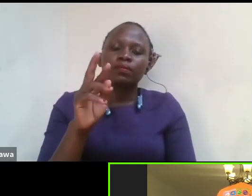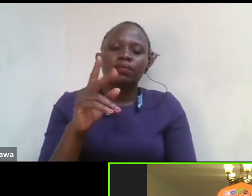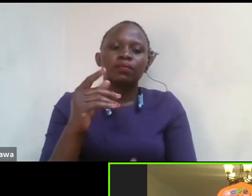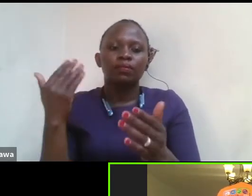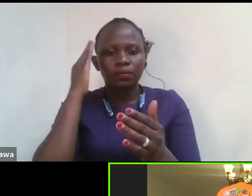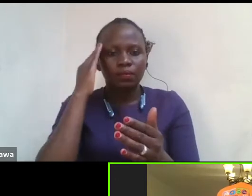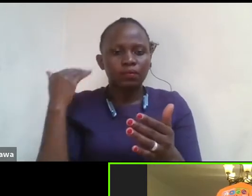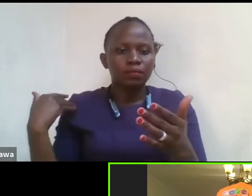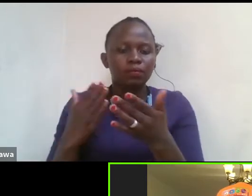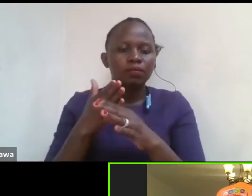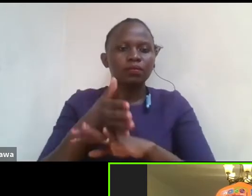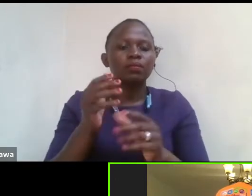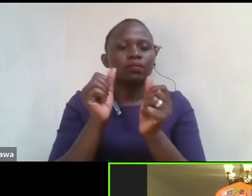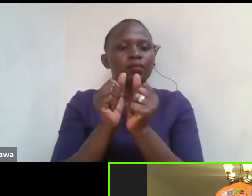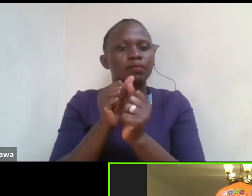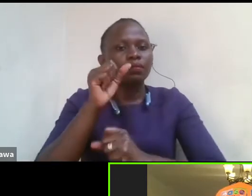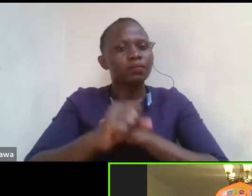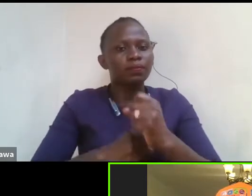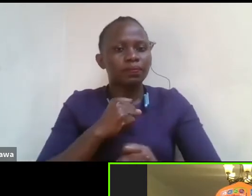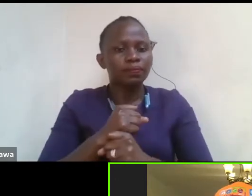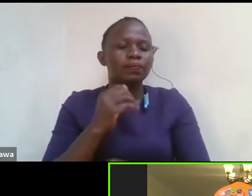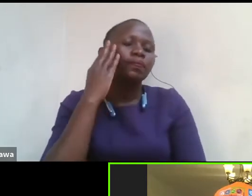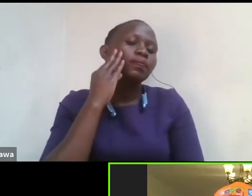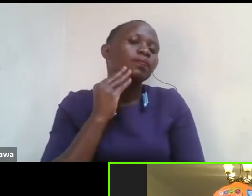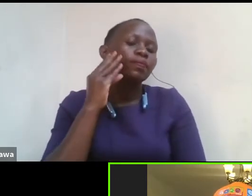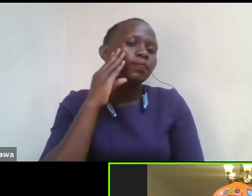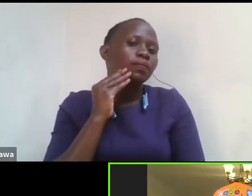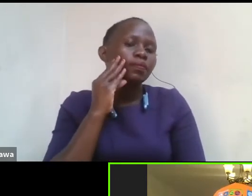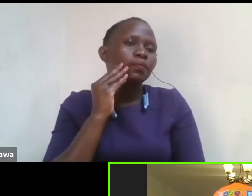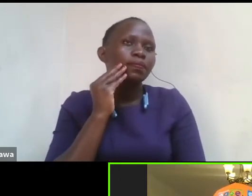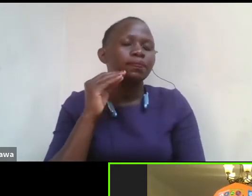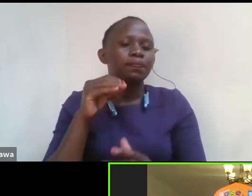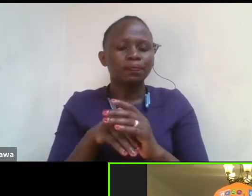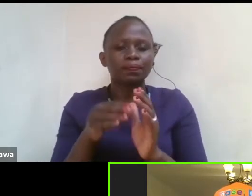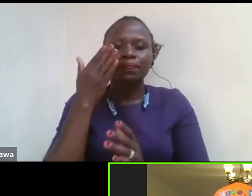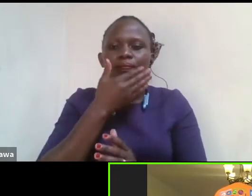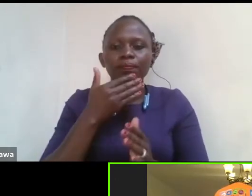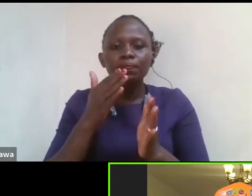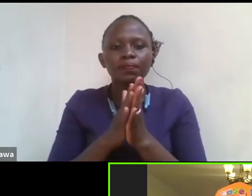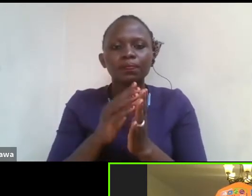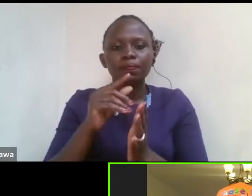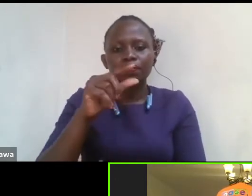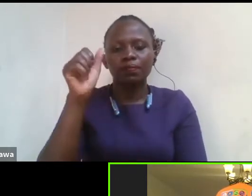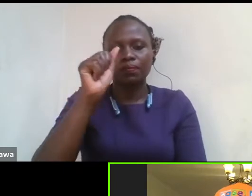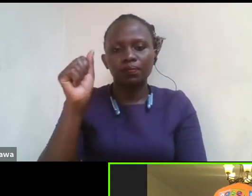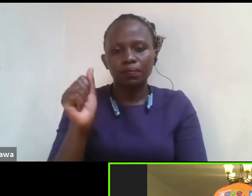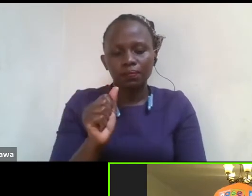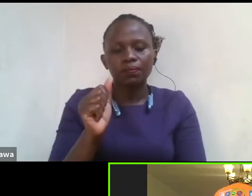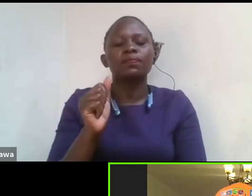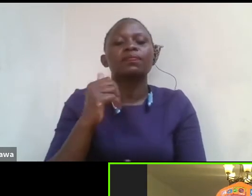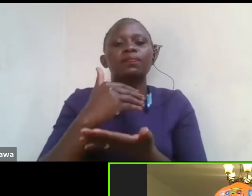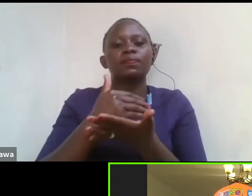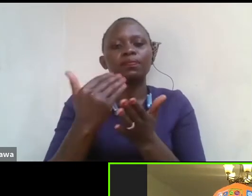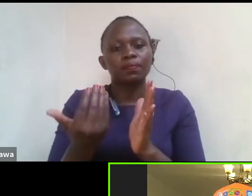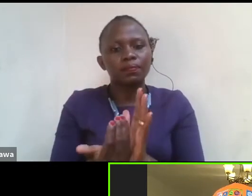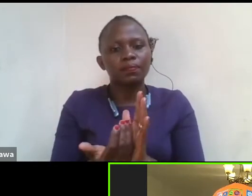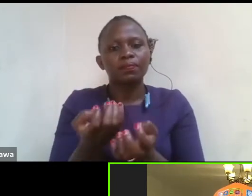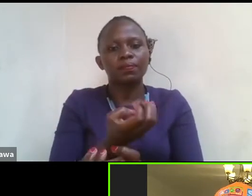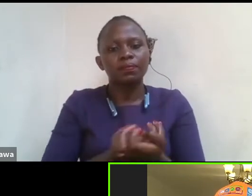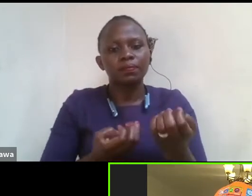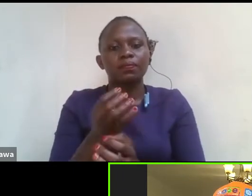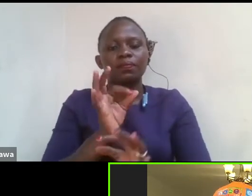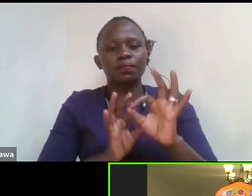years. Gilbert has over 15 years experience, almost all within the oil and gas sector. His experience includes economic modeling, business